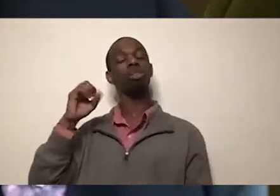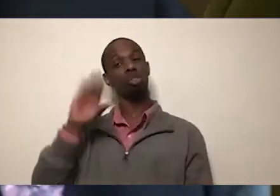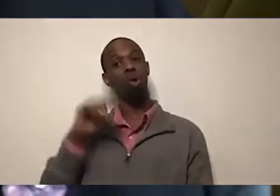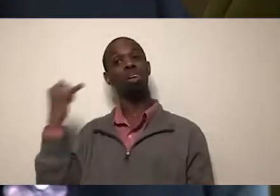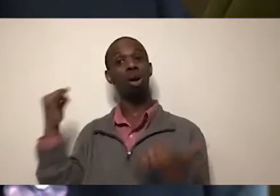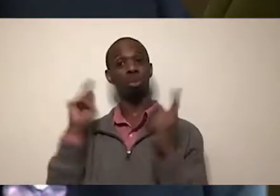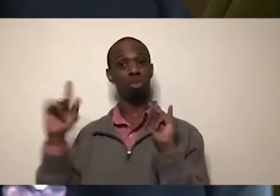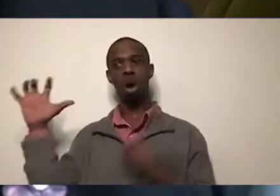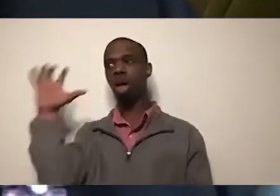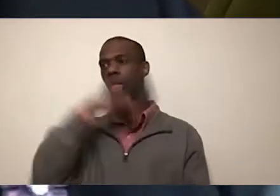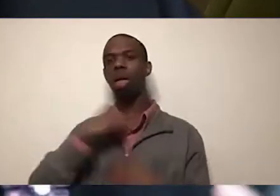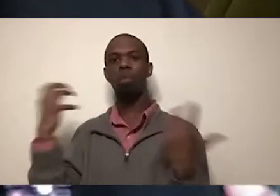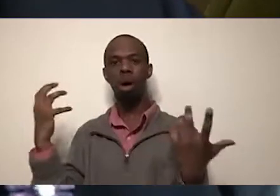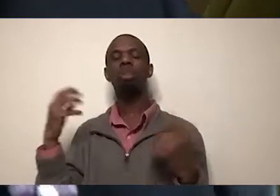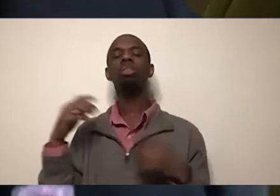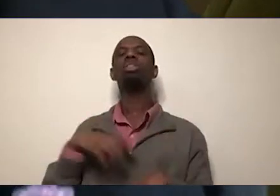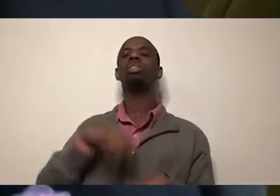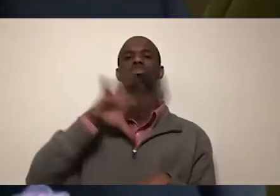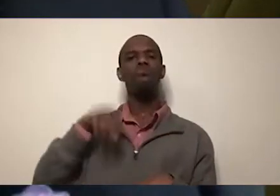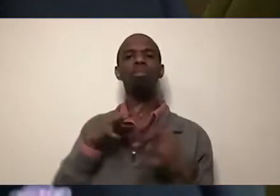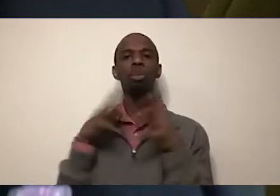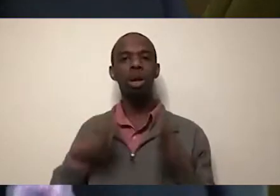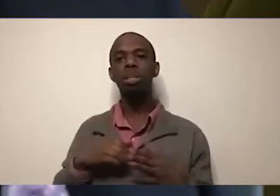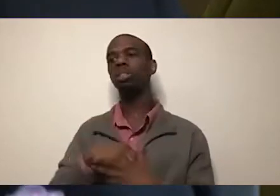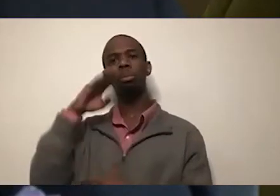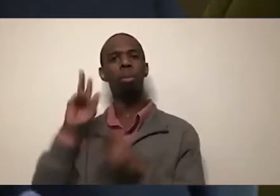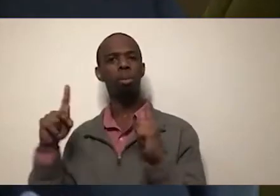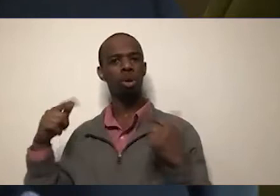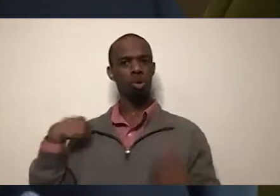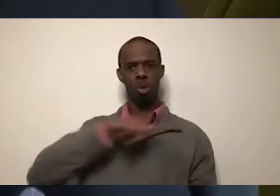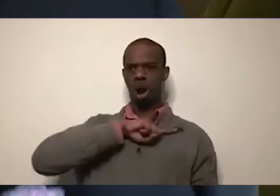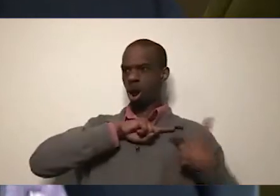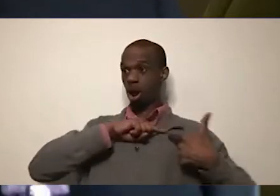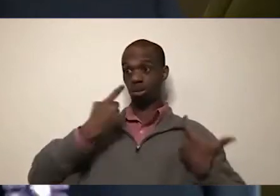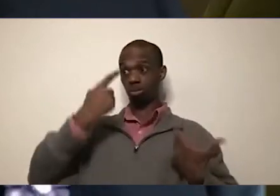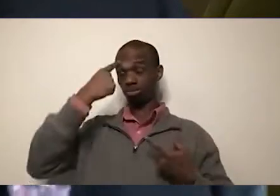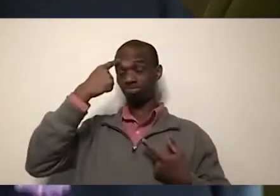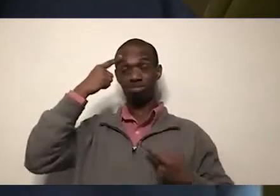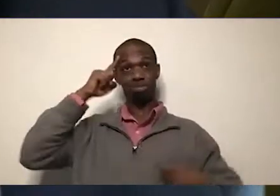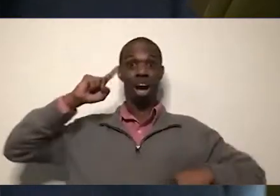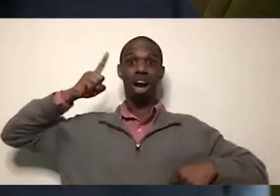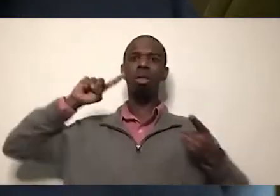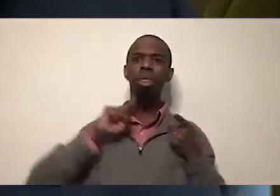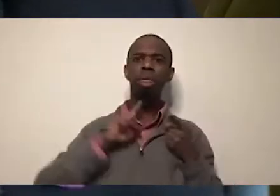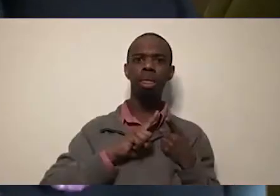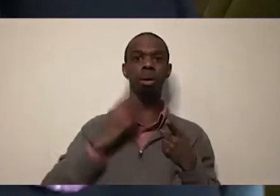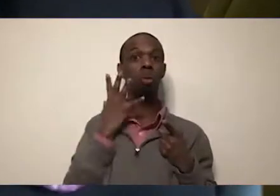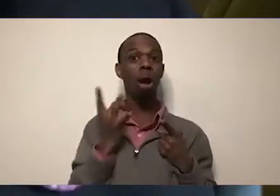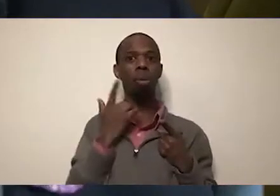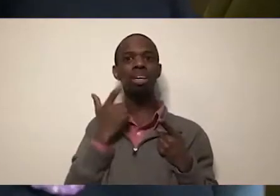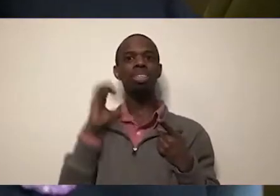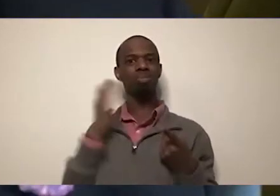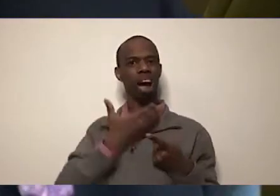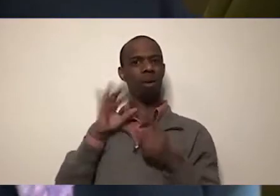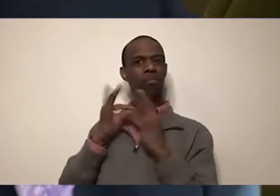will make the claim that you inherit this, you can't do anything about it. If you're Black, you're fated to have 15 points